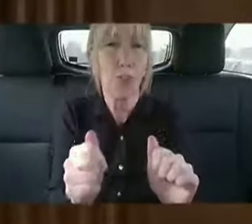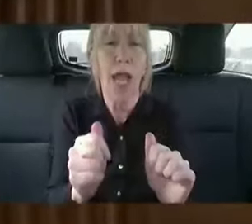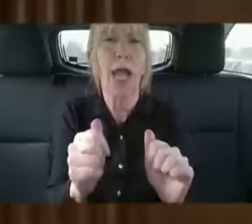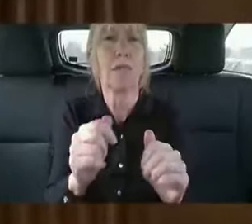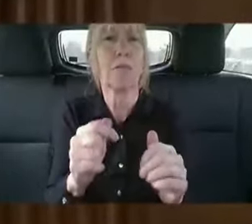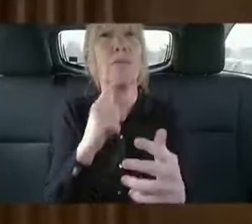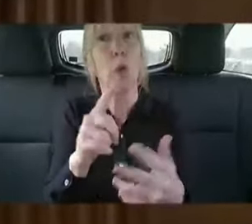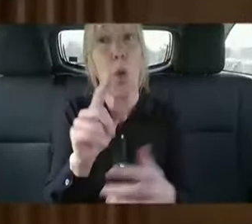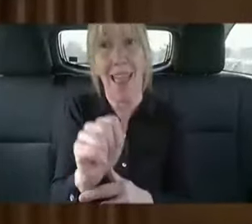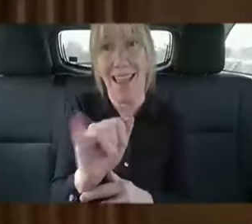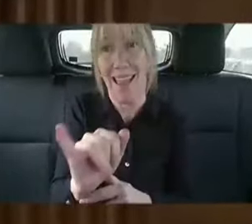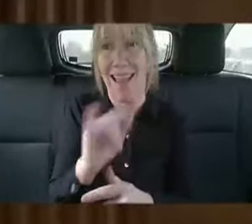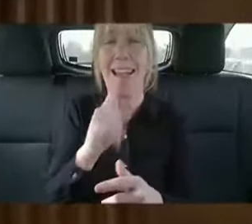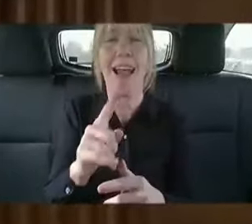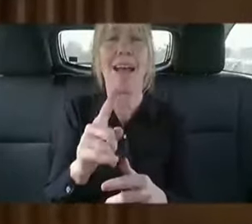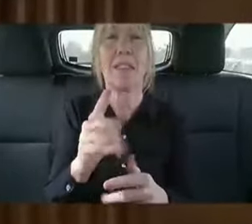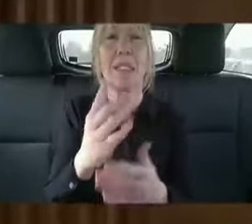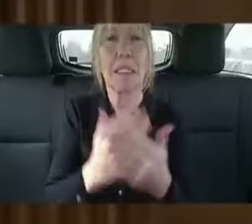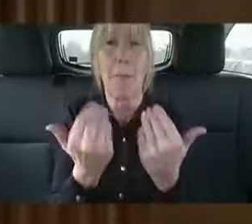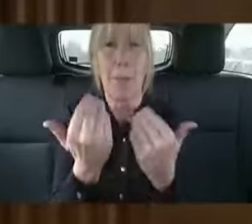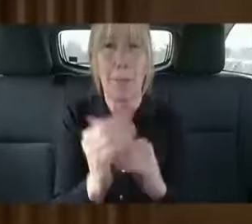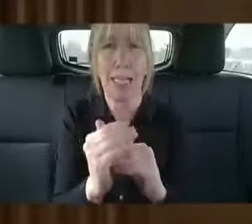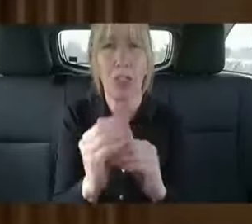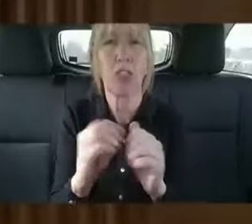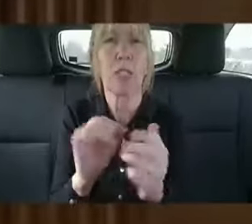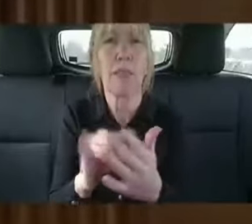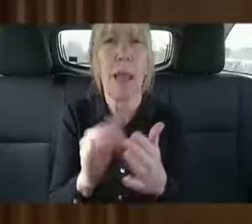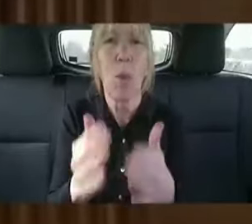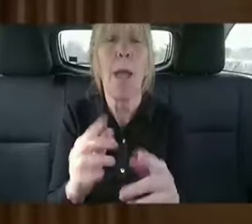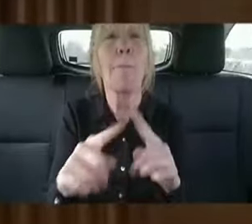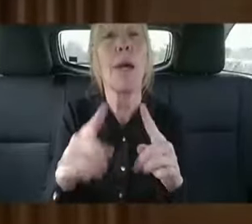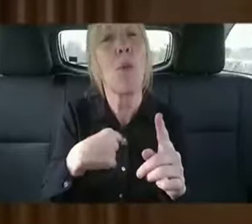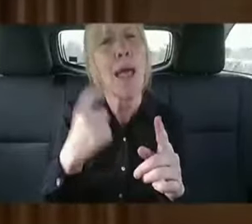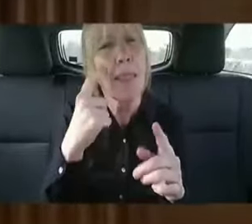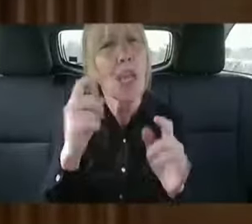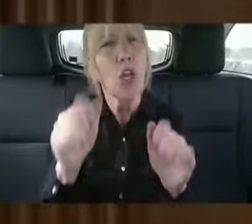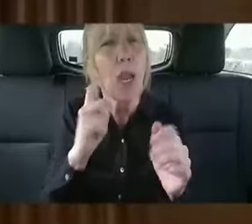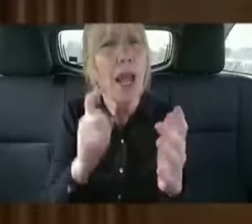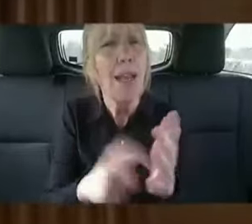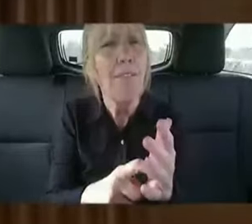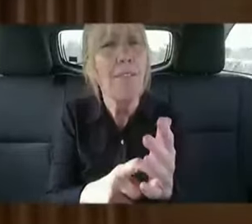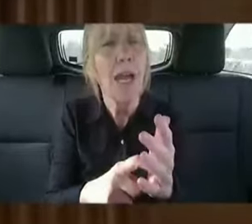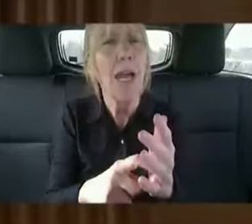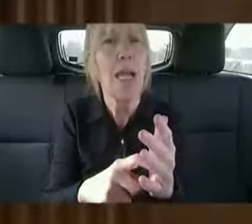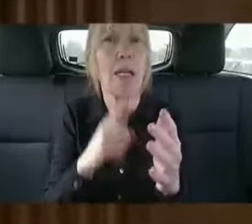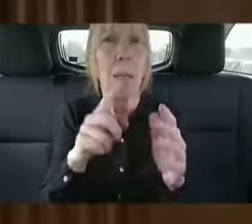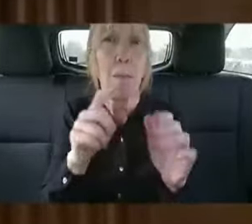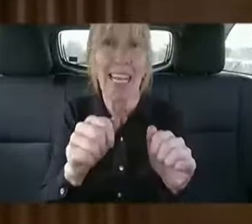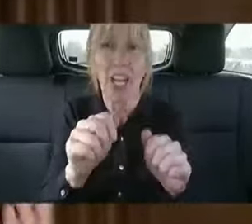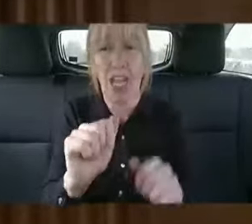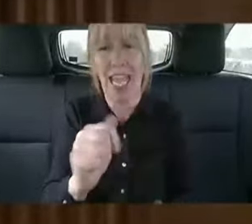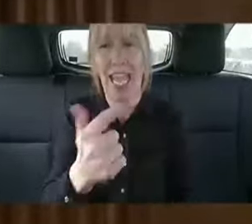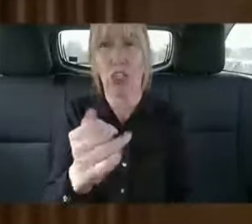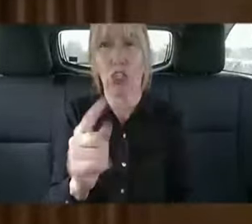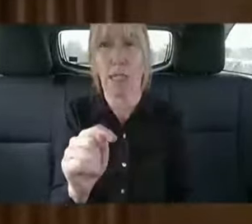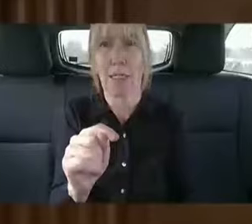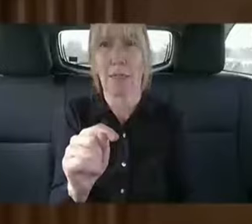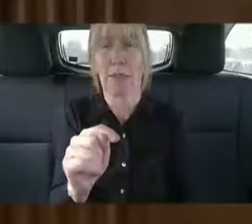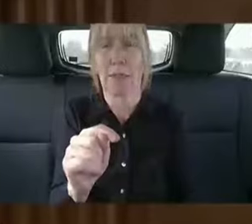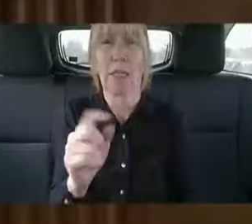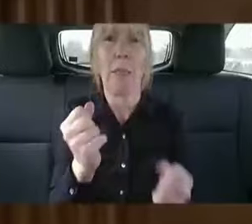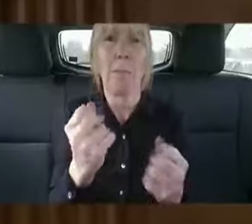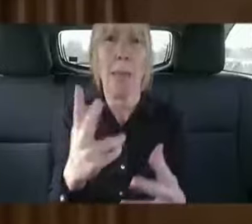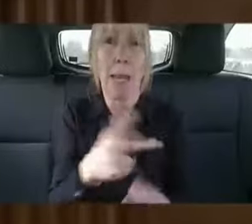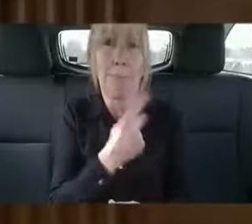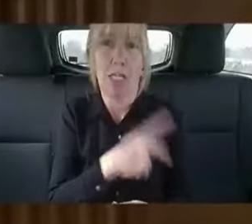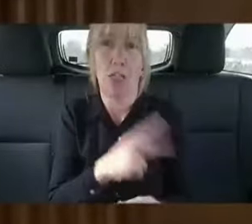has its limitations in that way. But I think it could identify potentially agents that many patients are